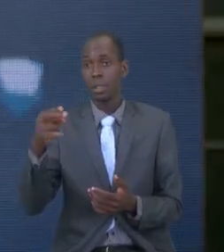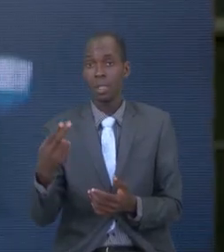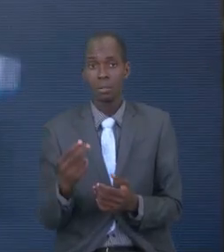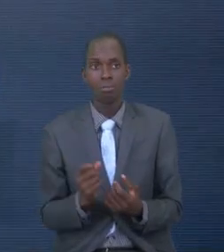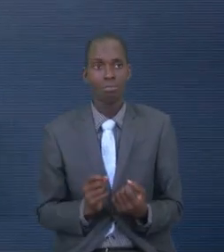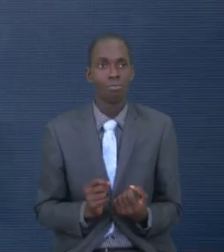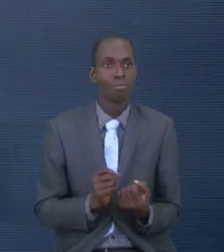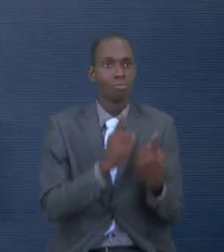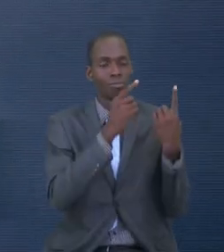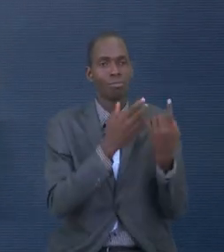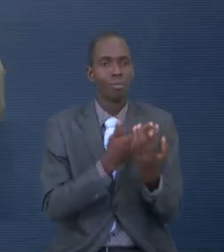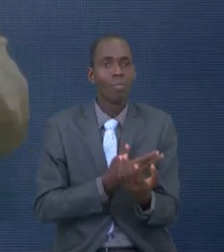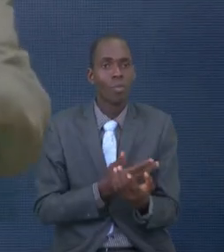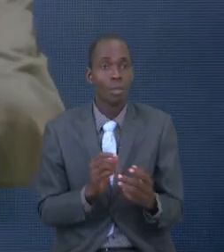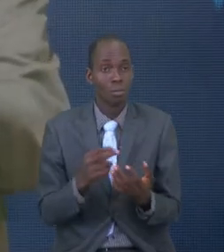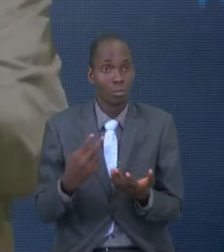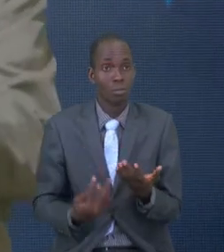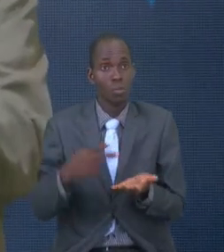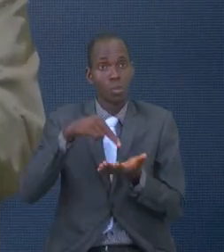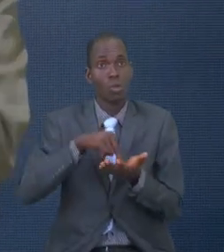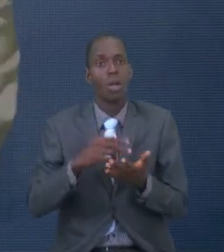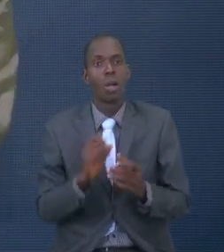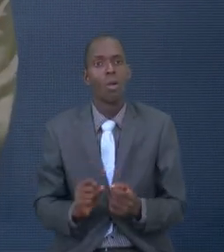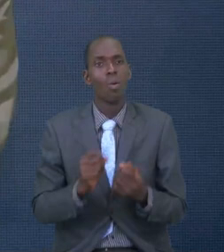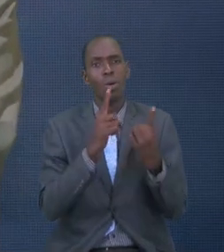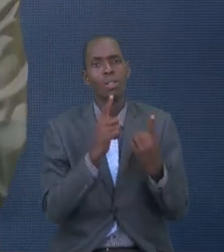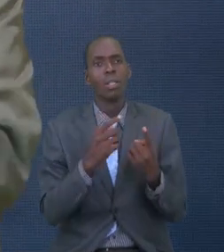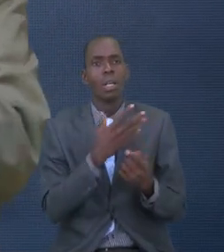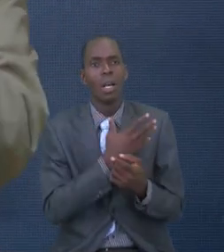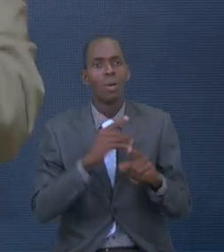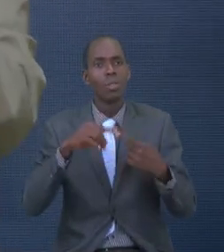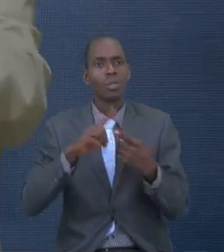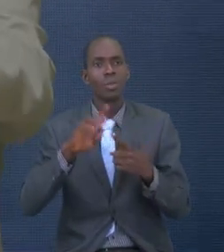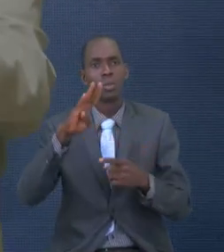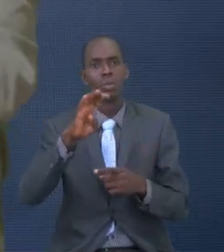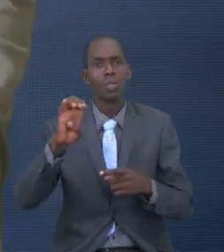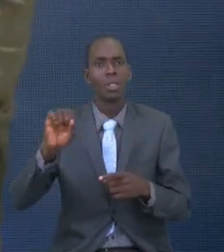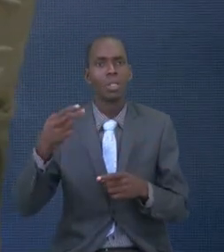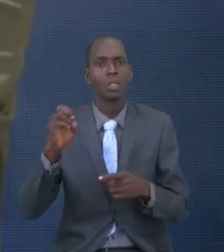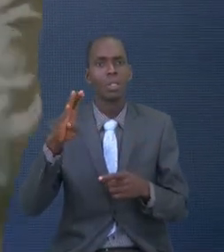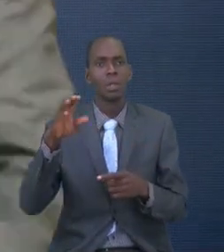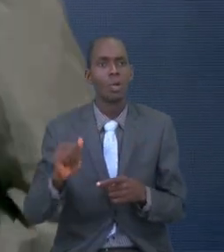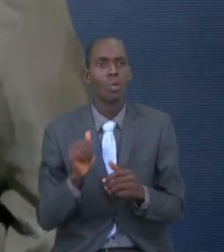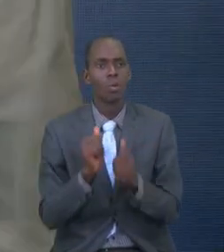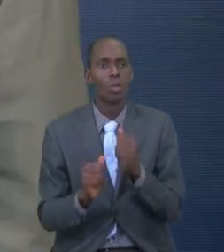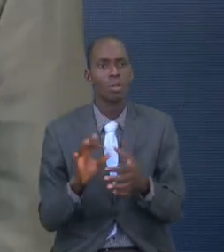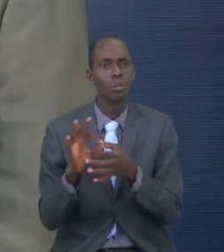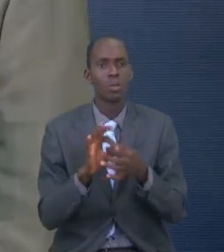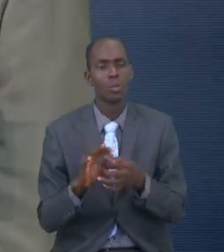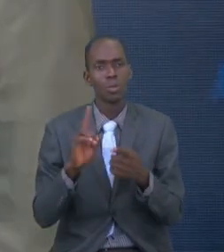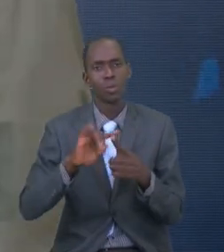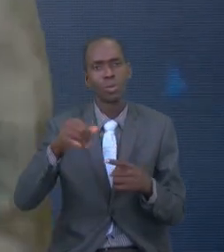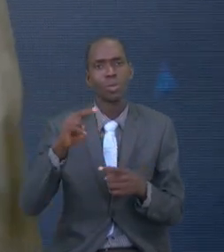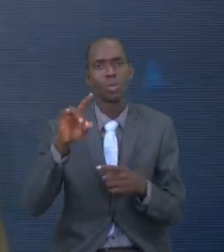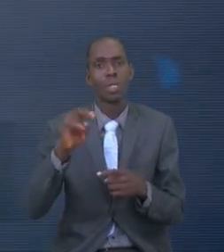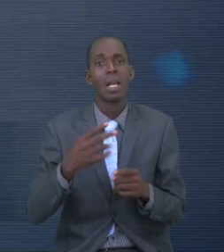came to Beersheba, which belonged to Judah, and left a servant there.